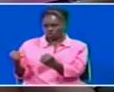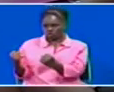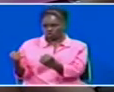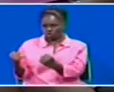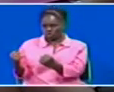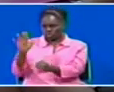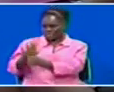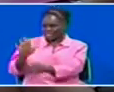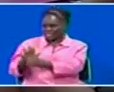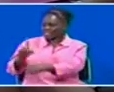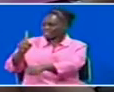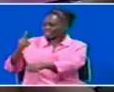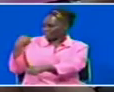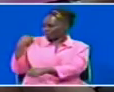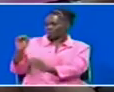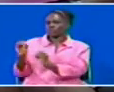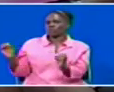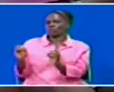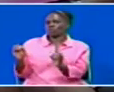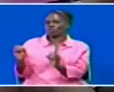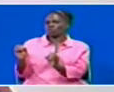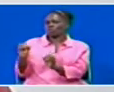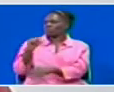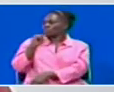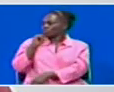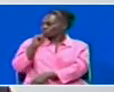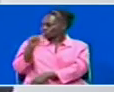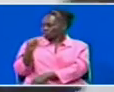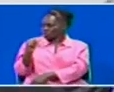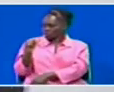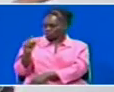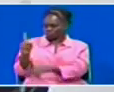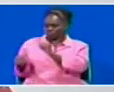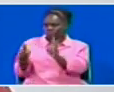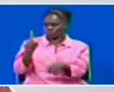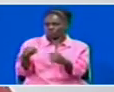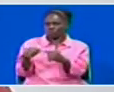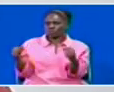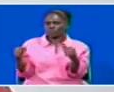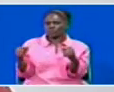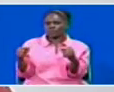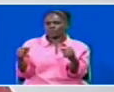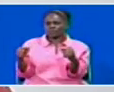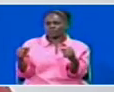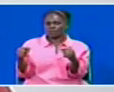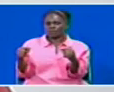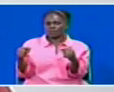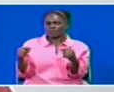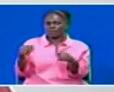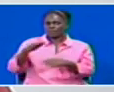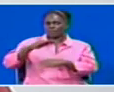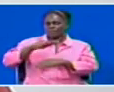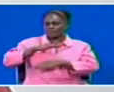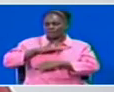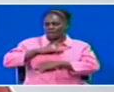about the tyranny of numbers, the Jubilee stronghold, not talking about the depredation they have made in the opposition stronghold, are enough to